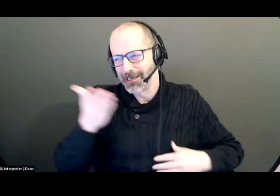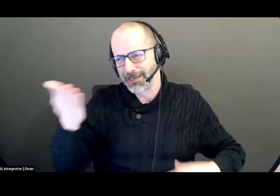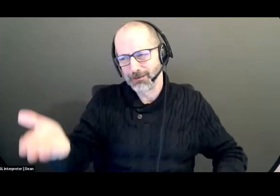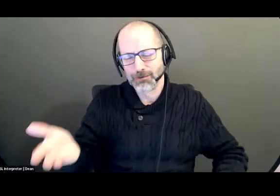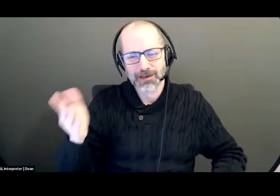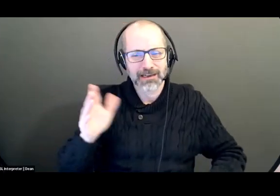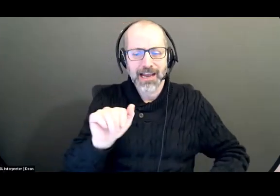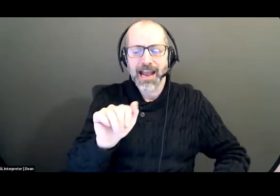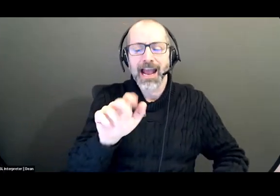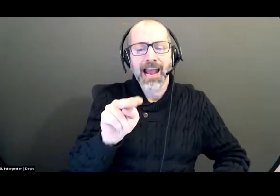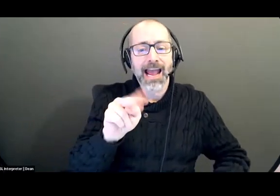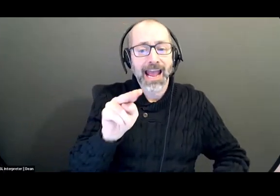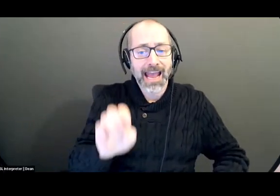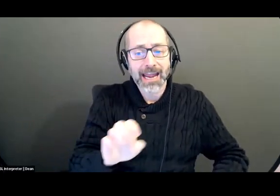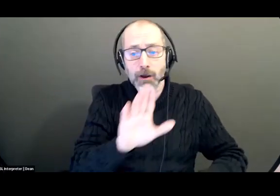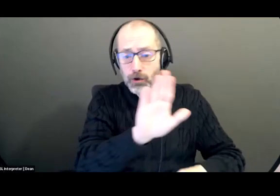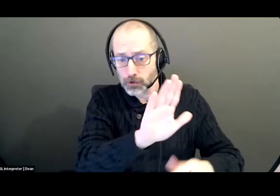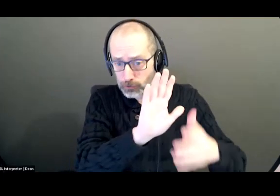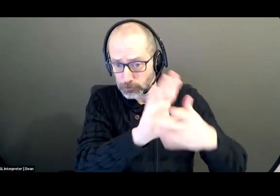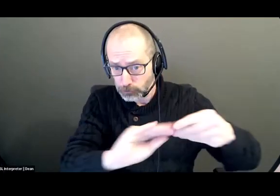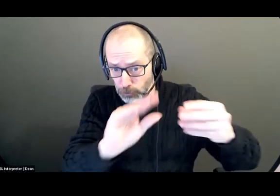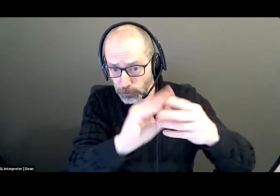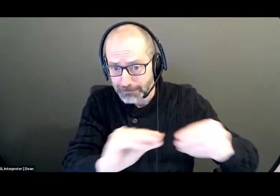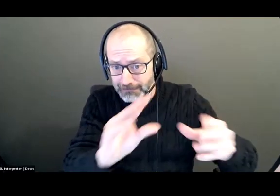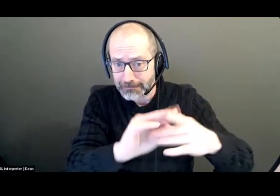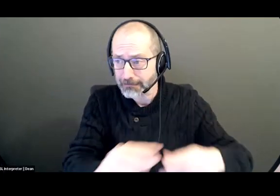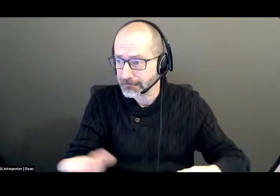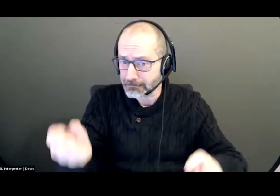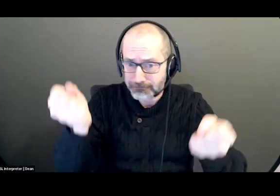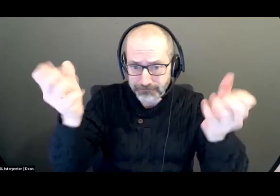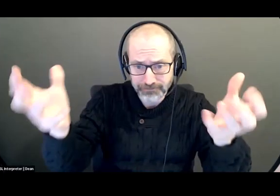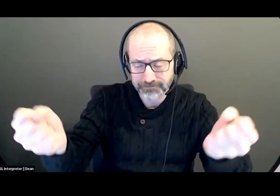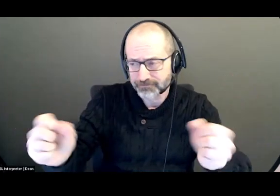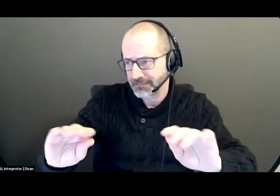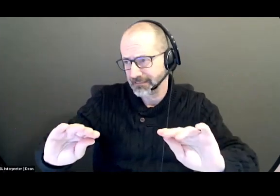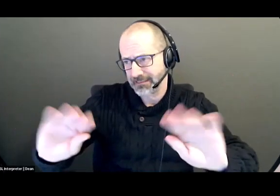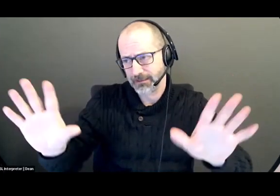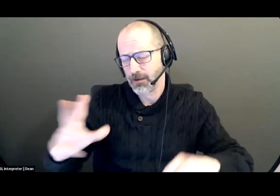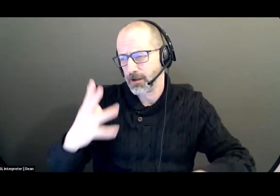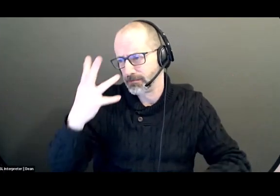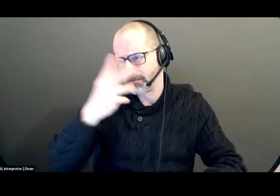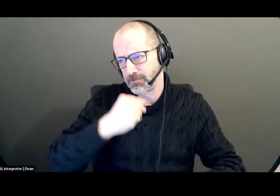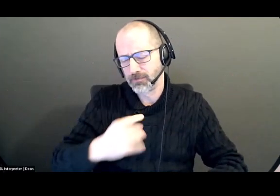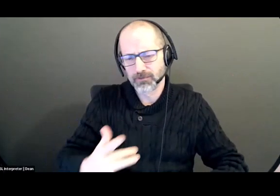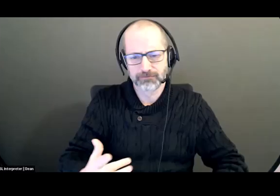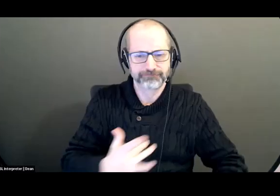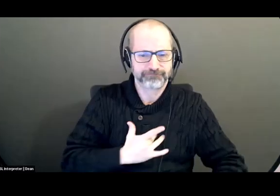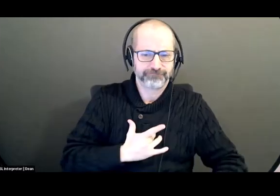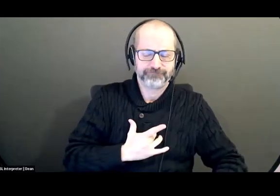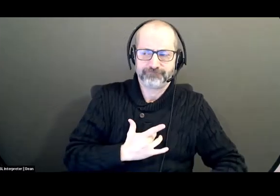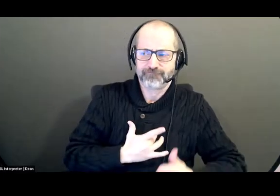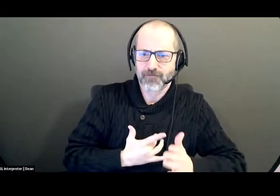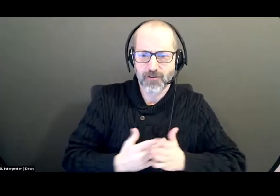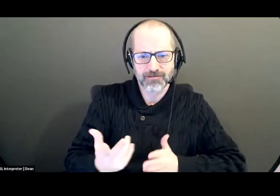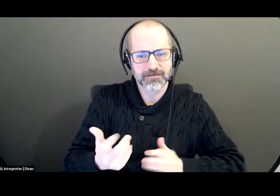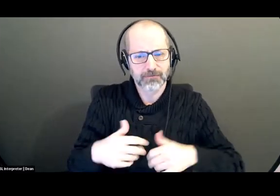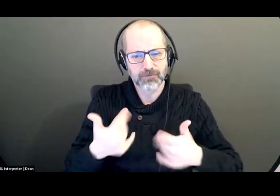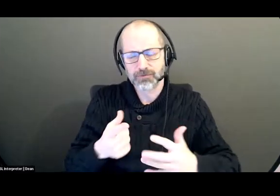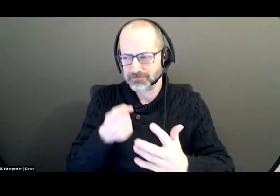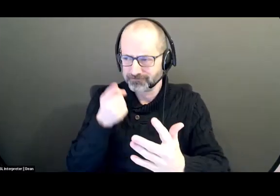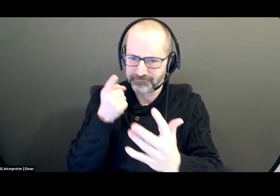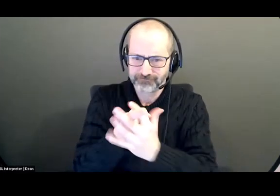Roslyn. I appreciate you. And I appreciate the fact that you shared Anne's story so beautifully,